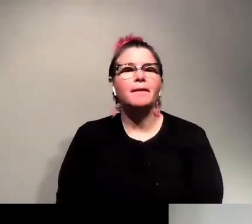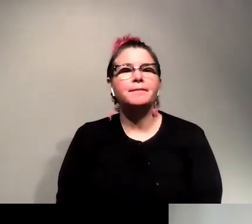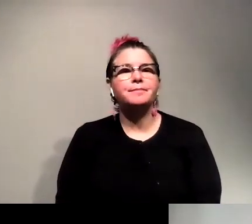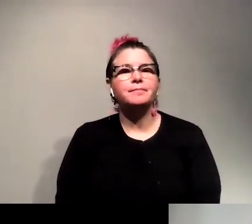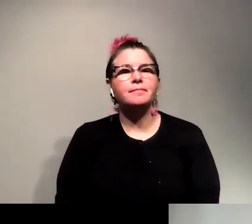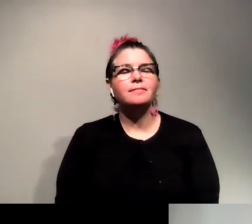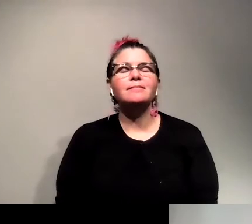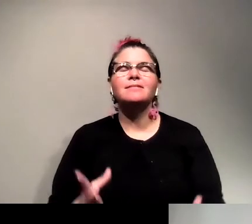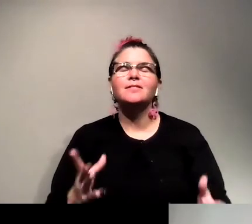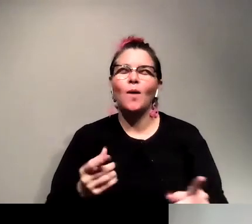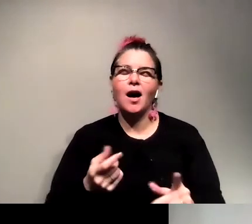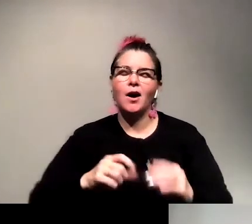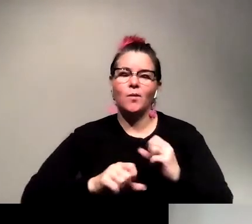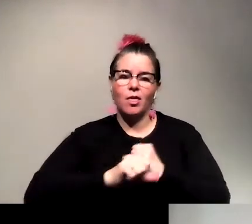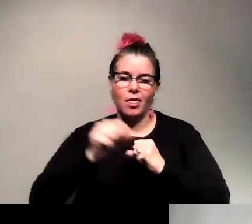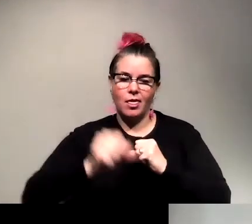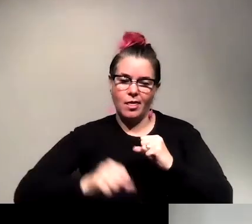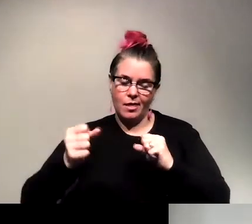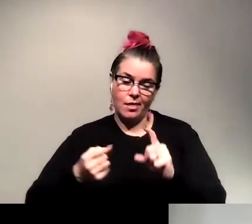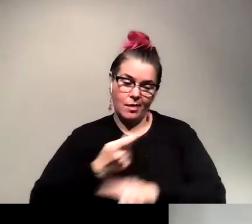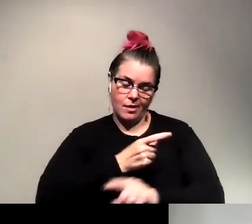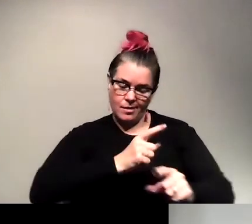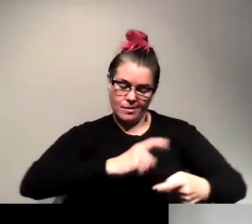I'll stop going down my rabbit hole of immunology.